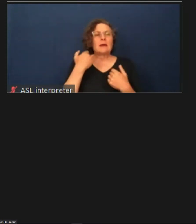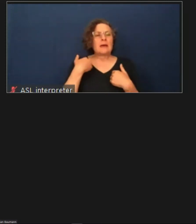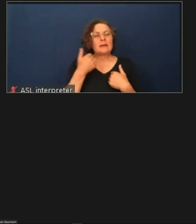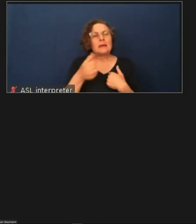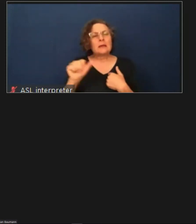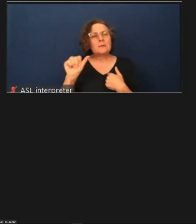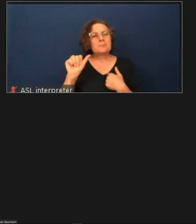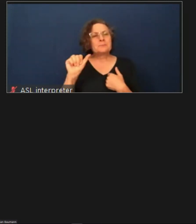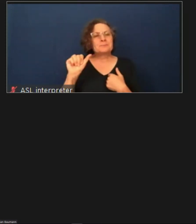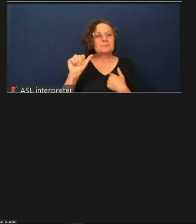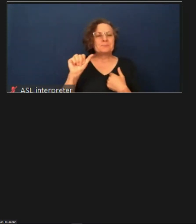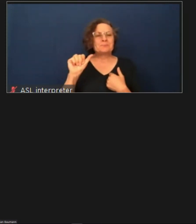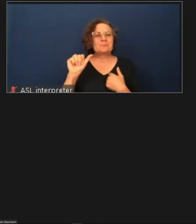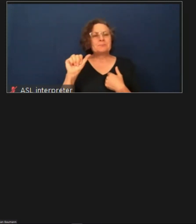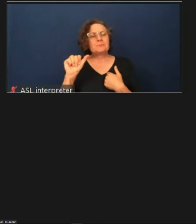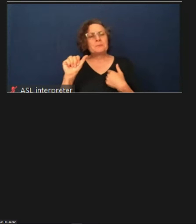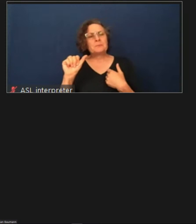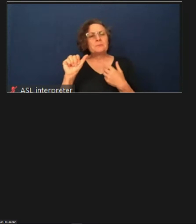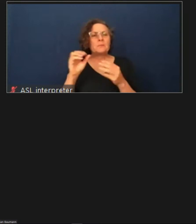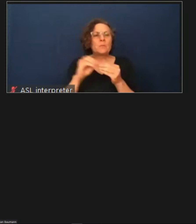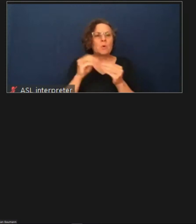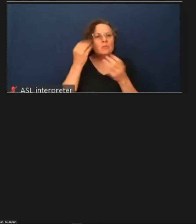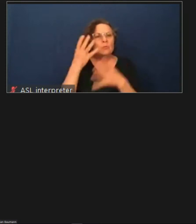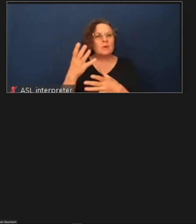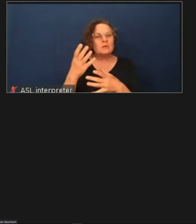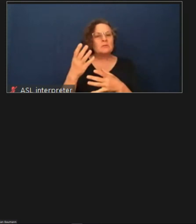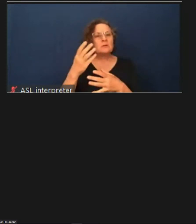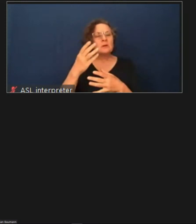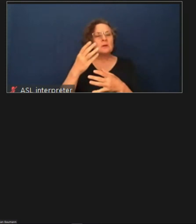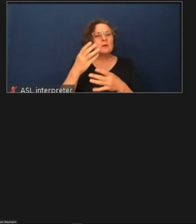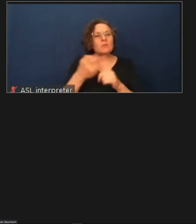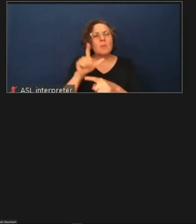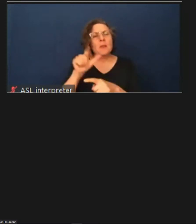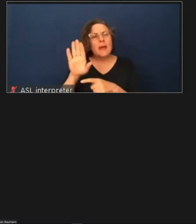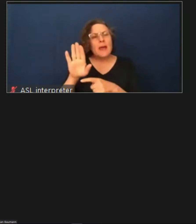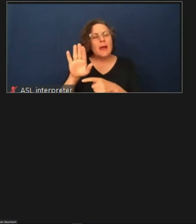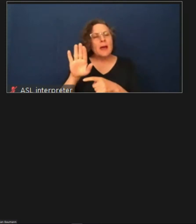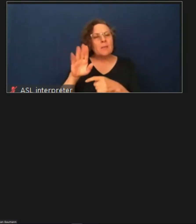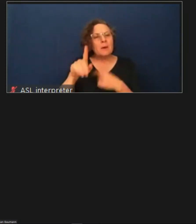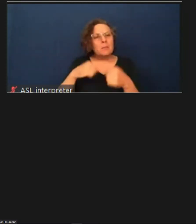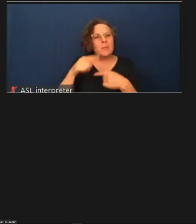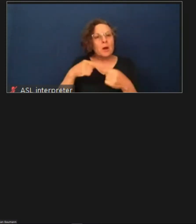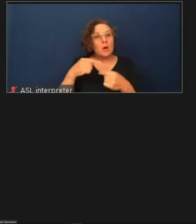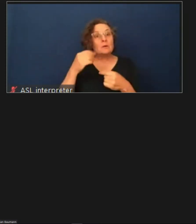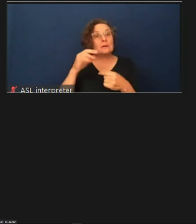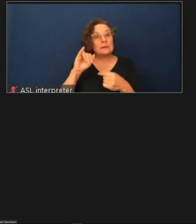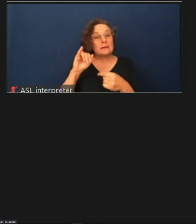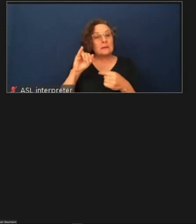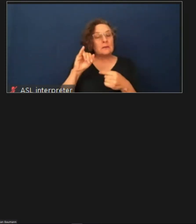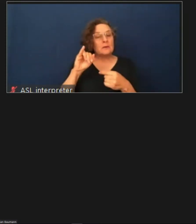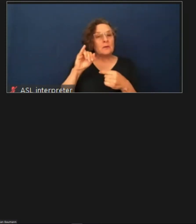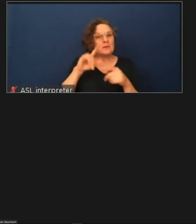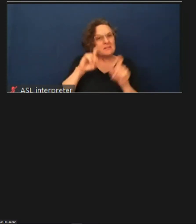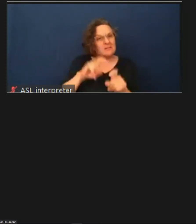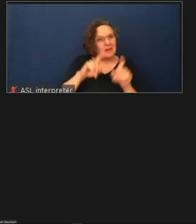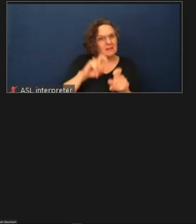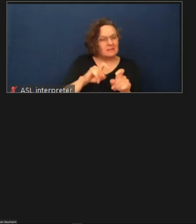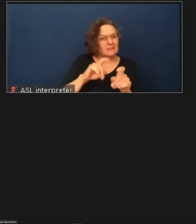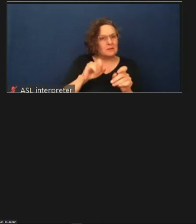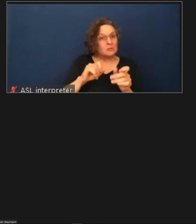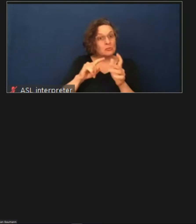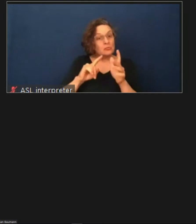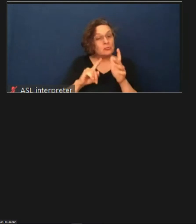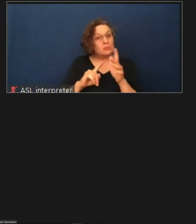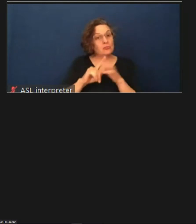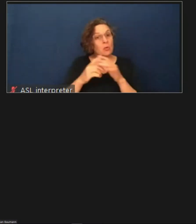any additional information from those labs, or if you could give us an update generally about where that lab work and lab preparation for the new lab